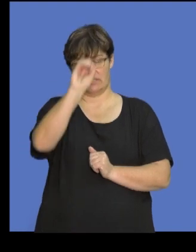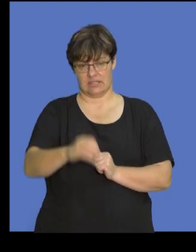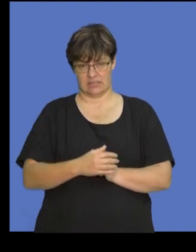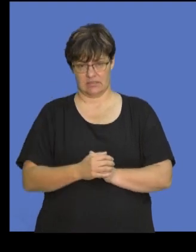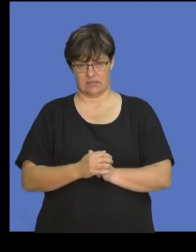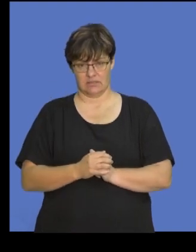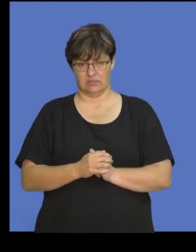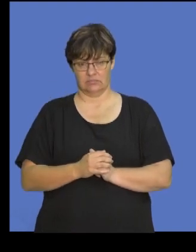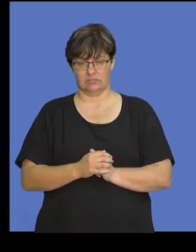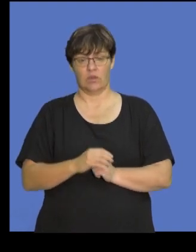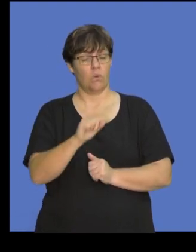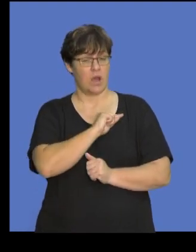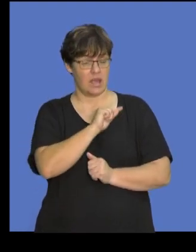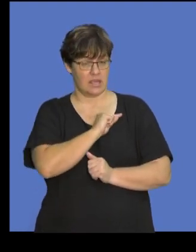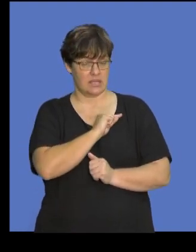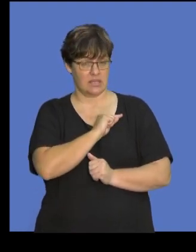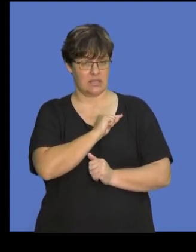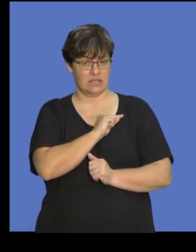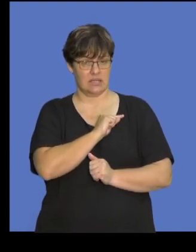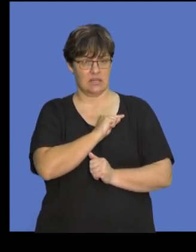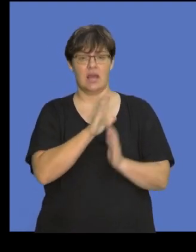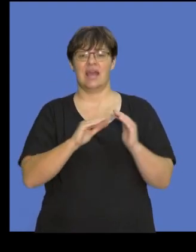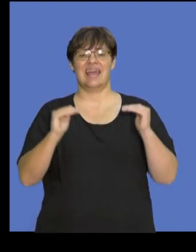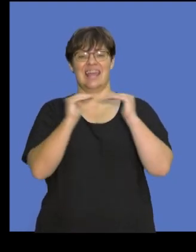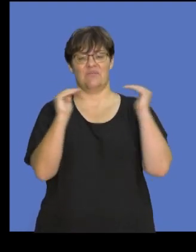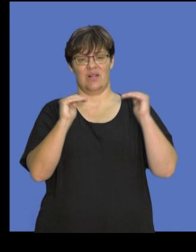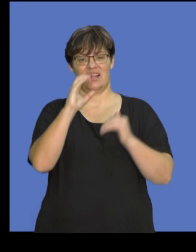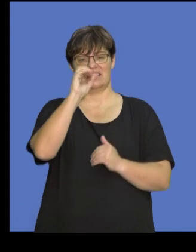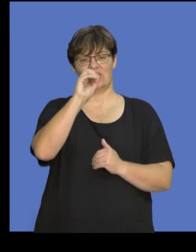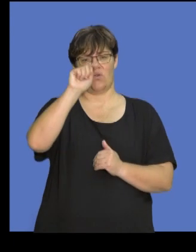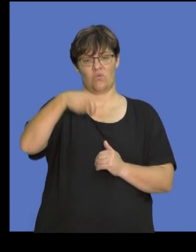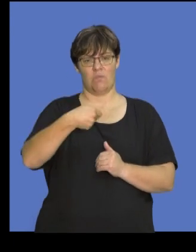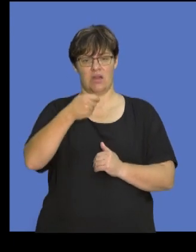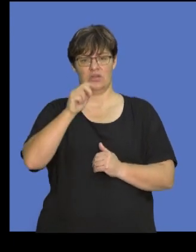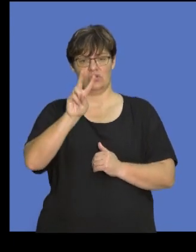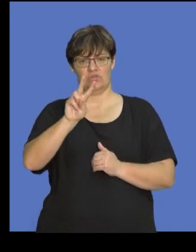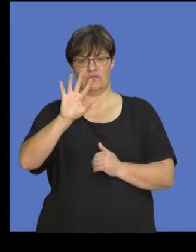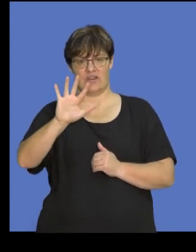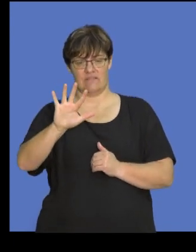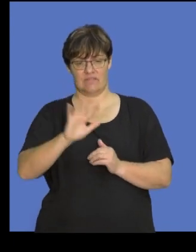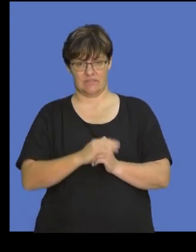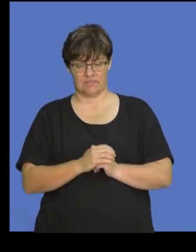be 25%, because it is equal to